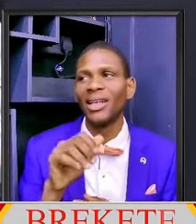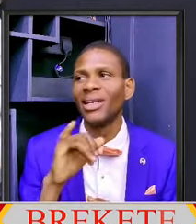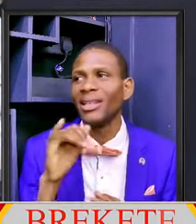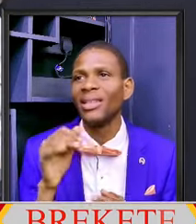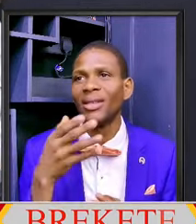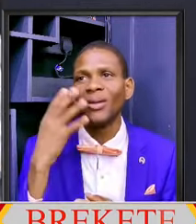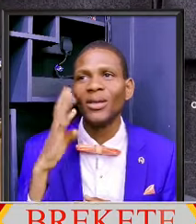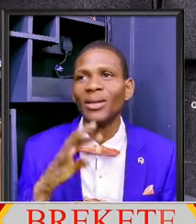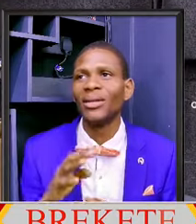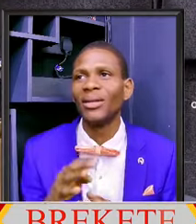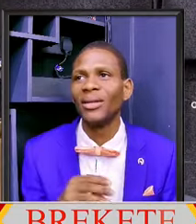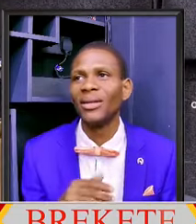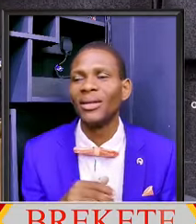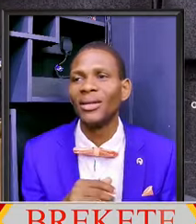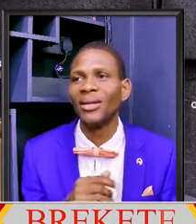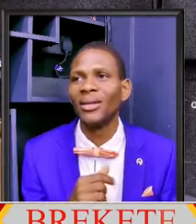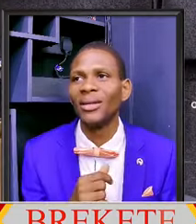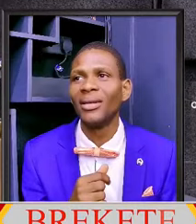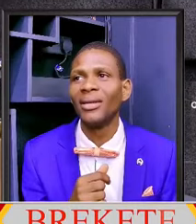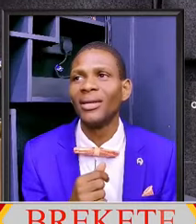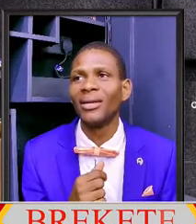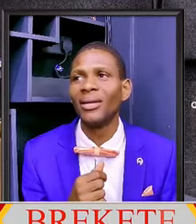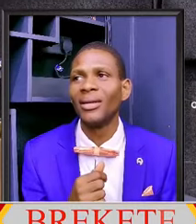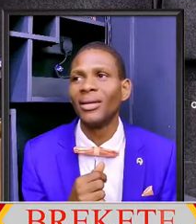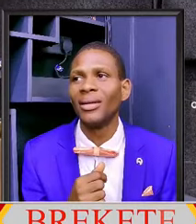Yoruba. Ah! Eh?